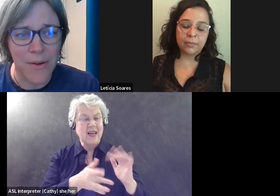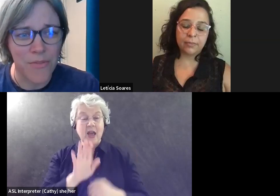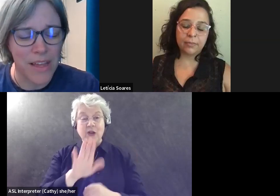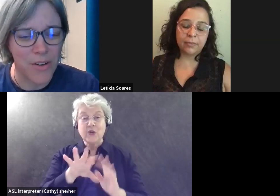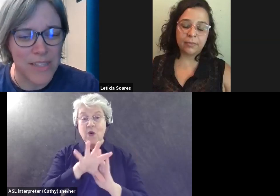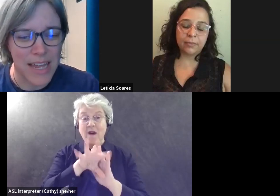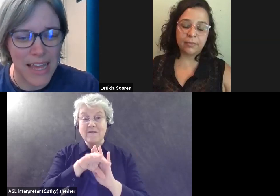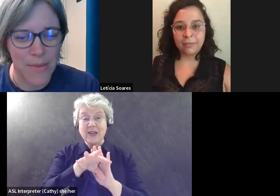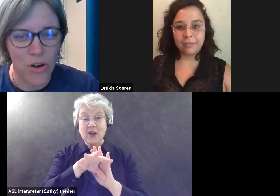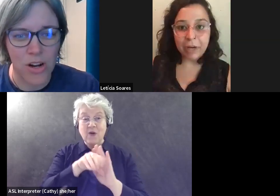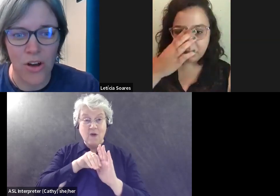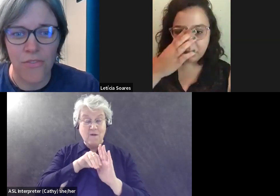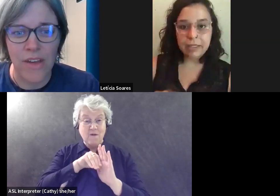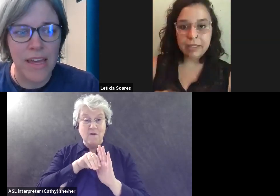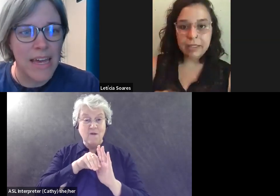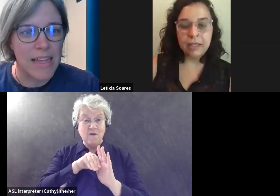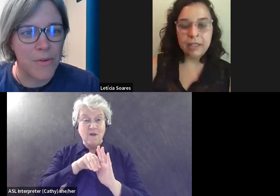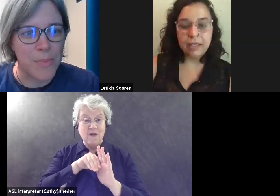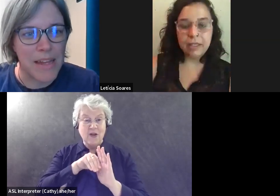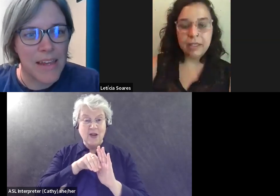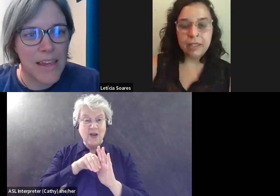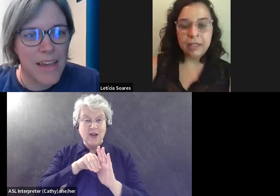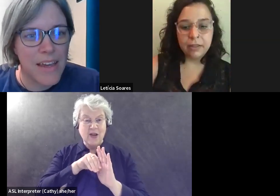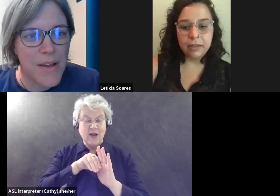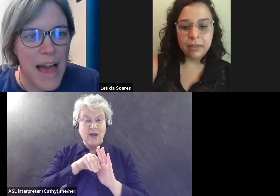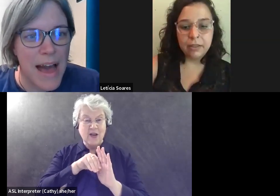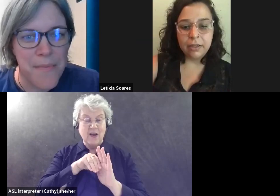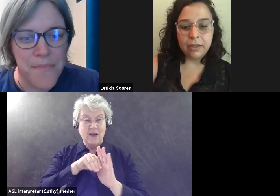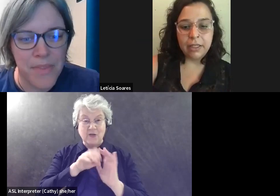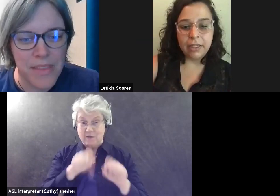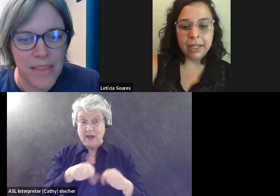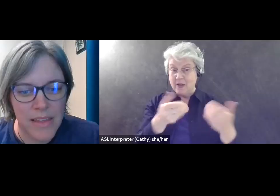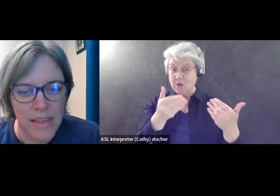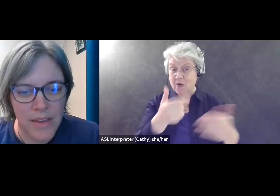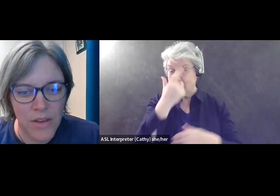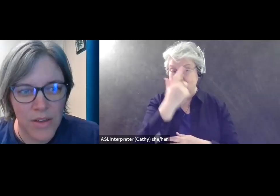might make it helpful, I know it's kind of coming on and off. Oh, right. know, um,